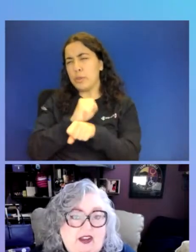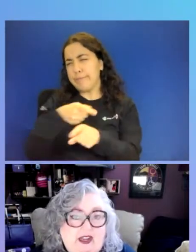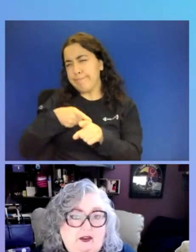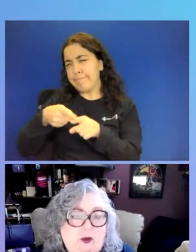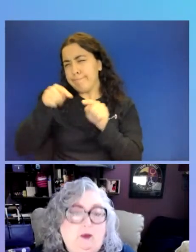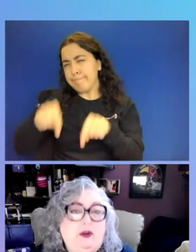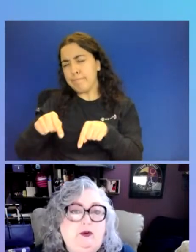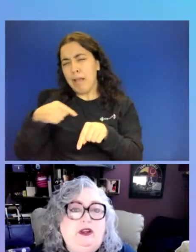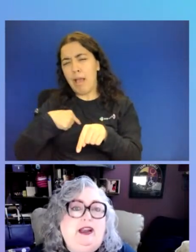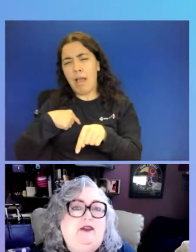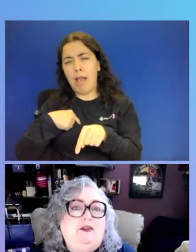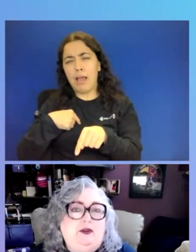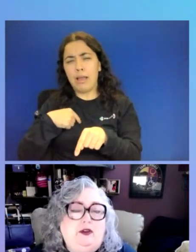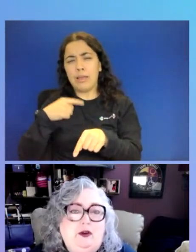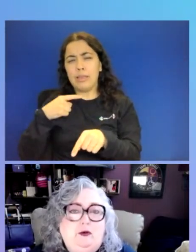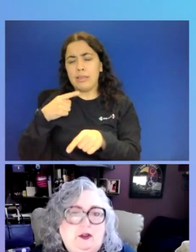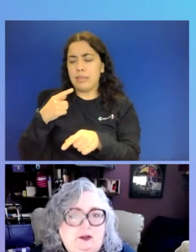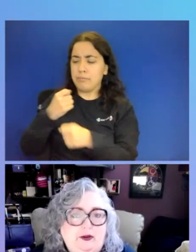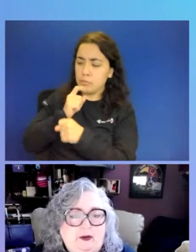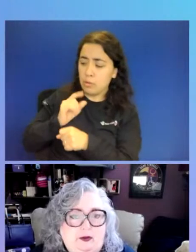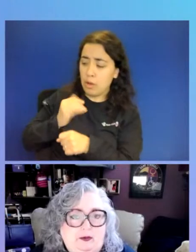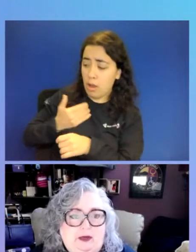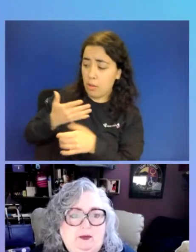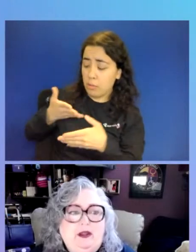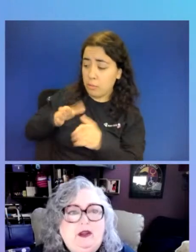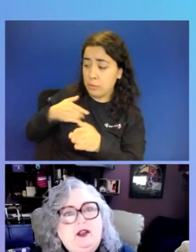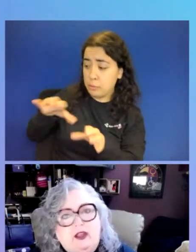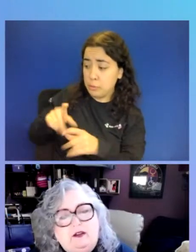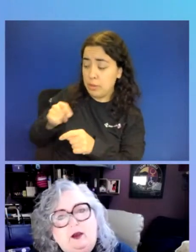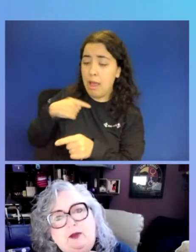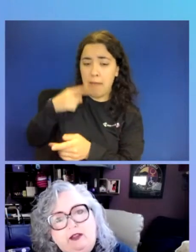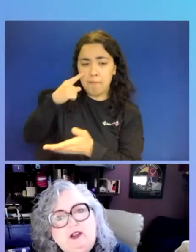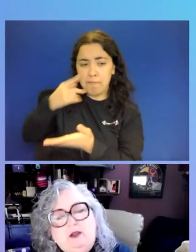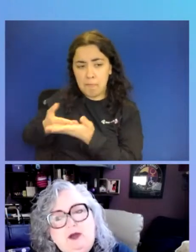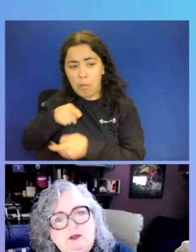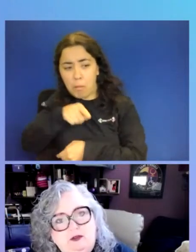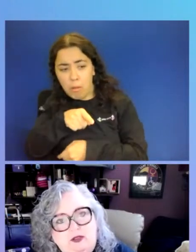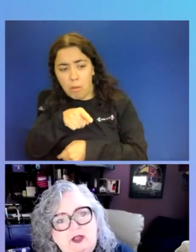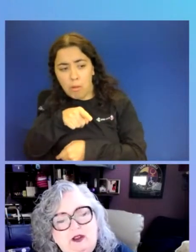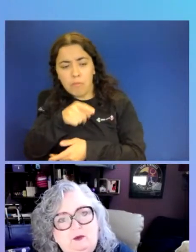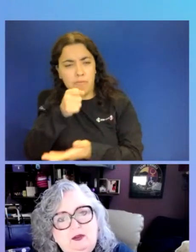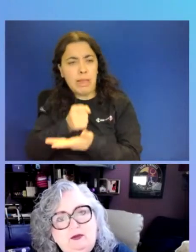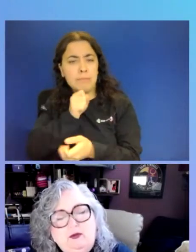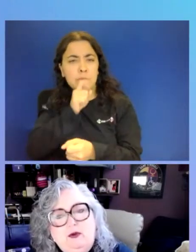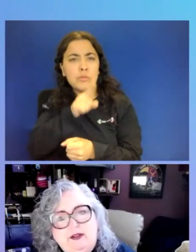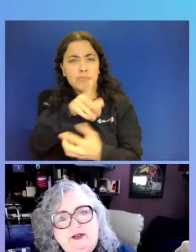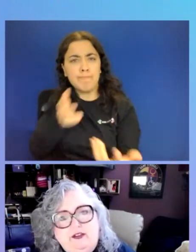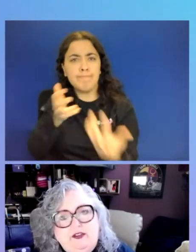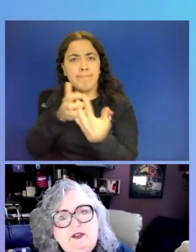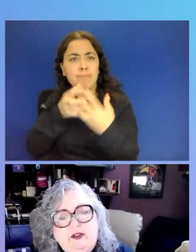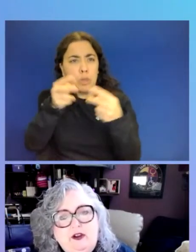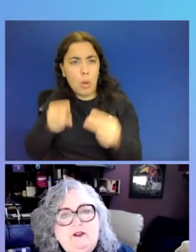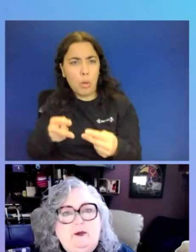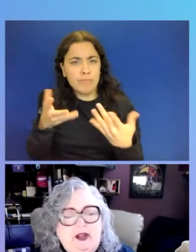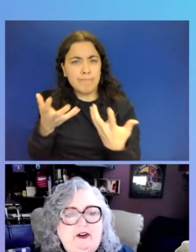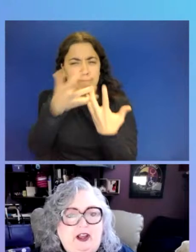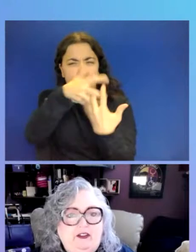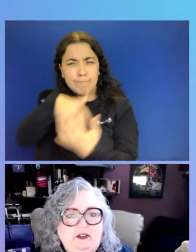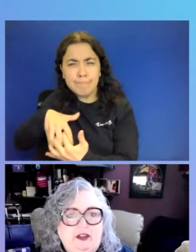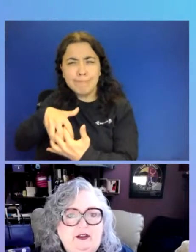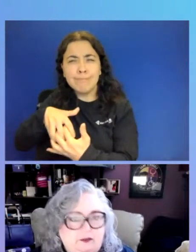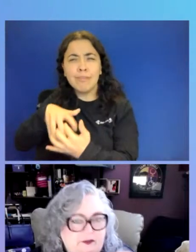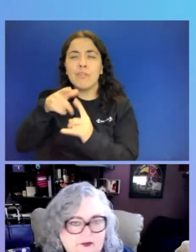can validate the way we do it and have them do the code experience with me. But that's a piece of the puzzle that comes through to organizations from